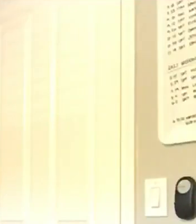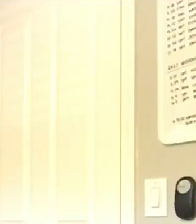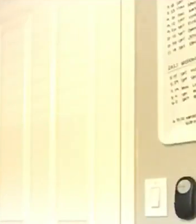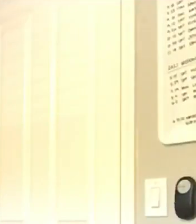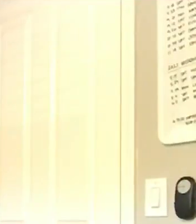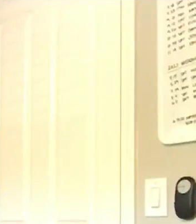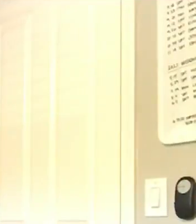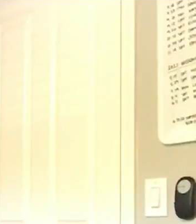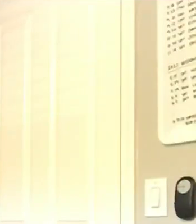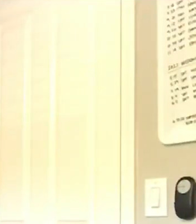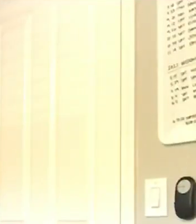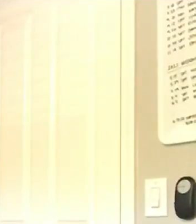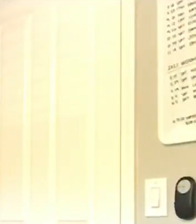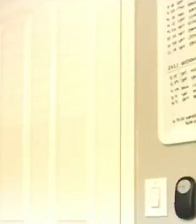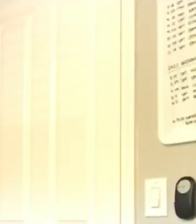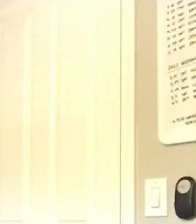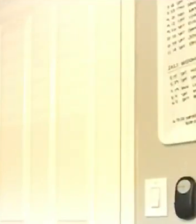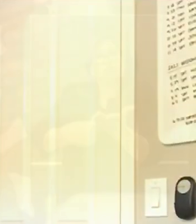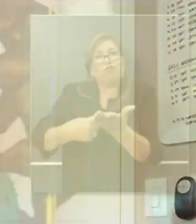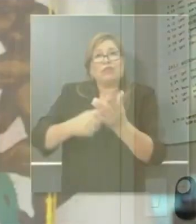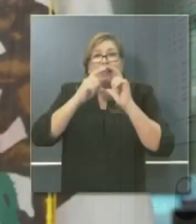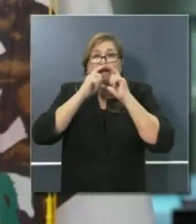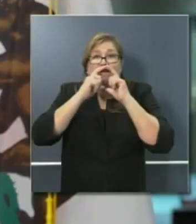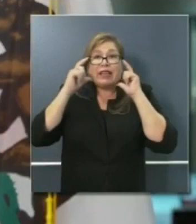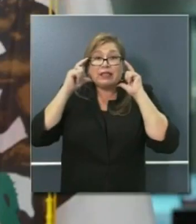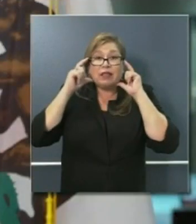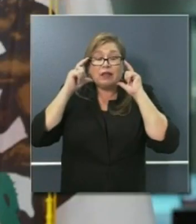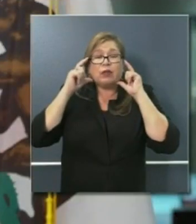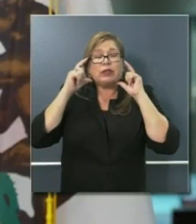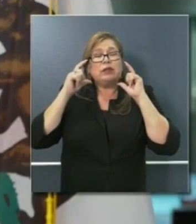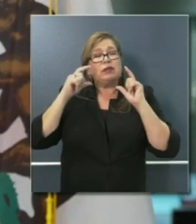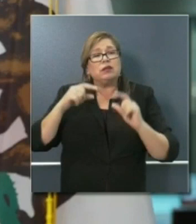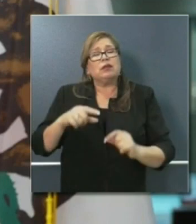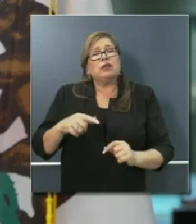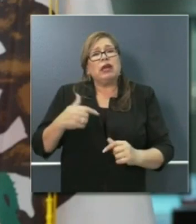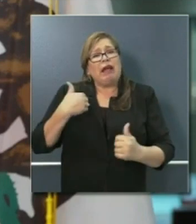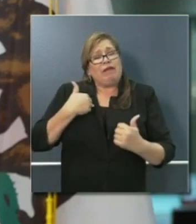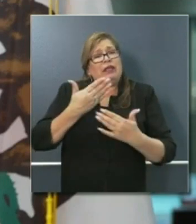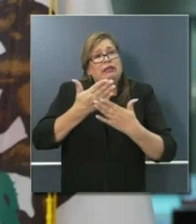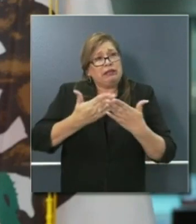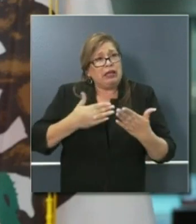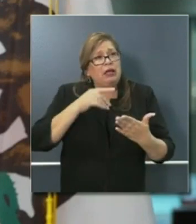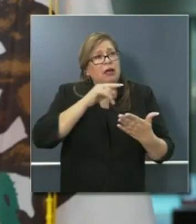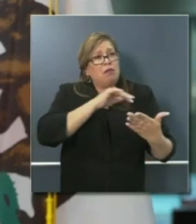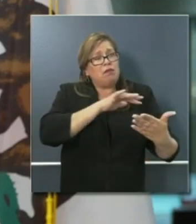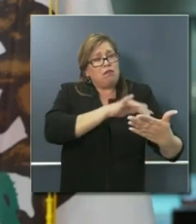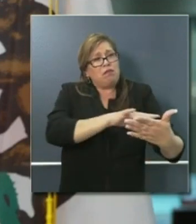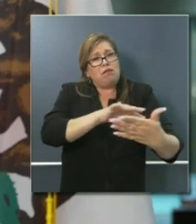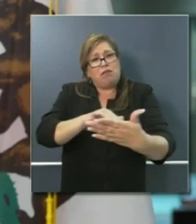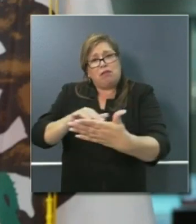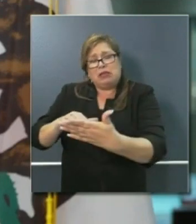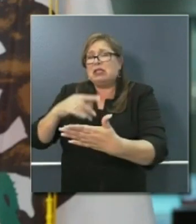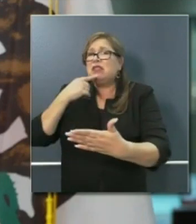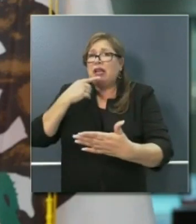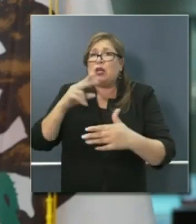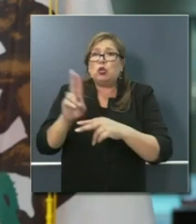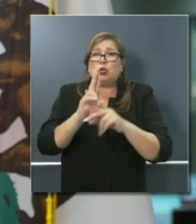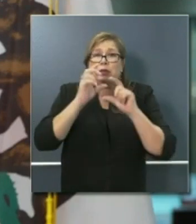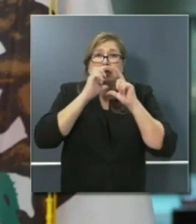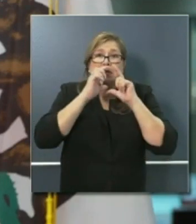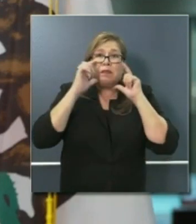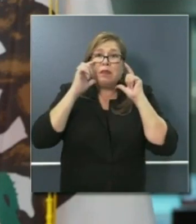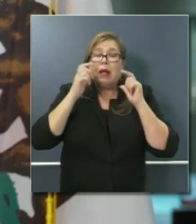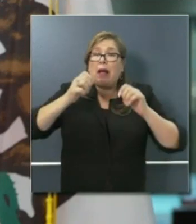California's public health director has reportedly resigned amid the coronavirus pandemic. That news was reportedly announced in a letter sent to